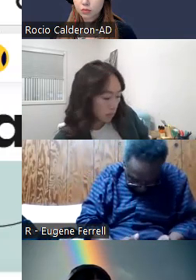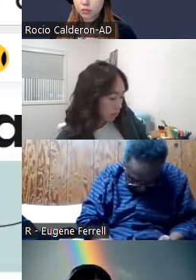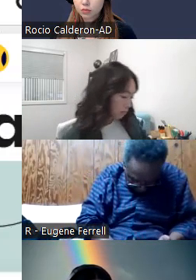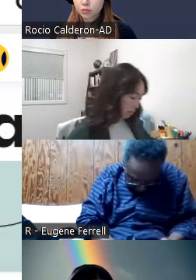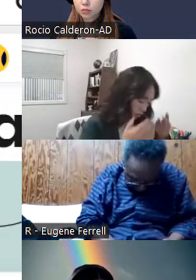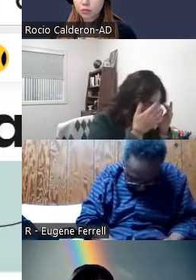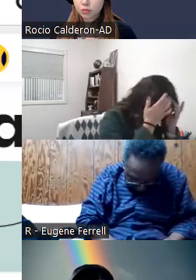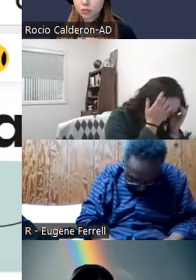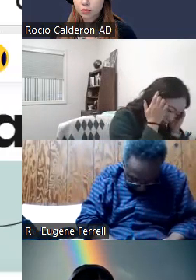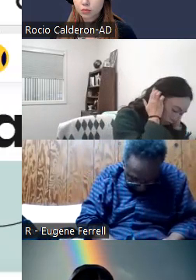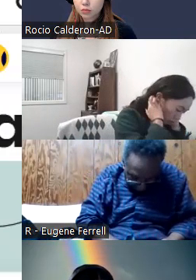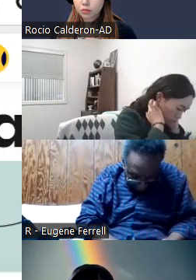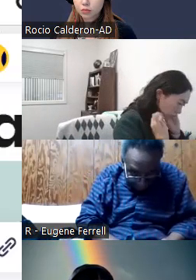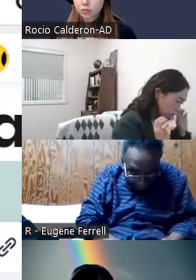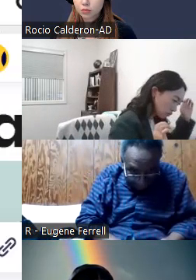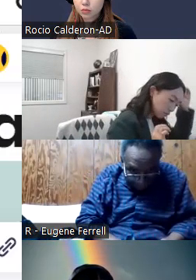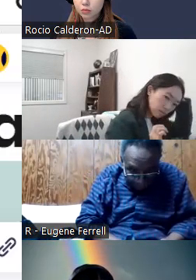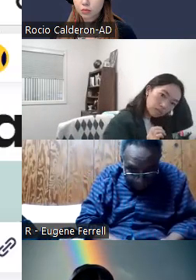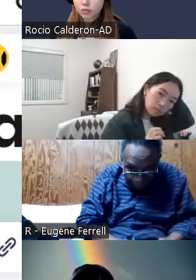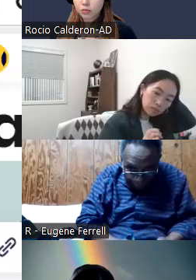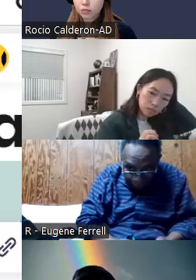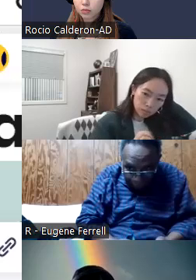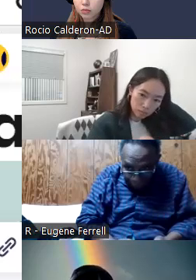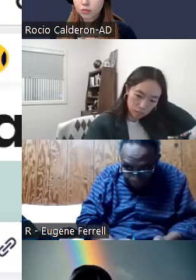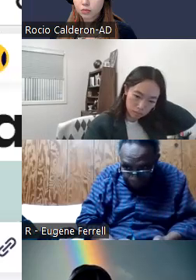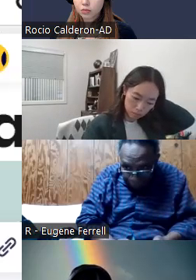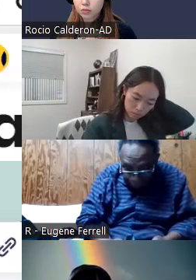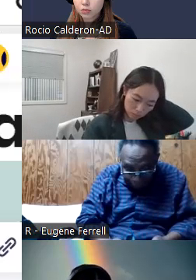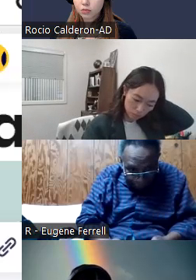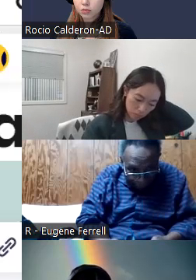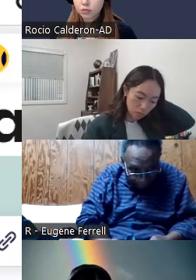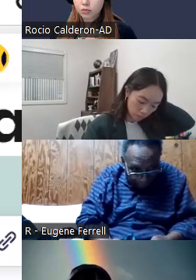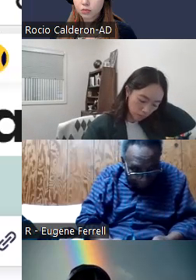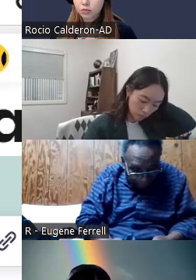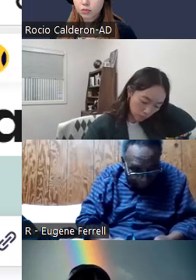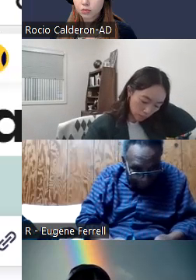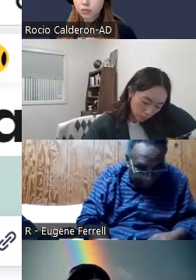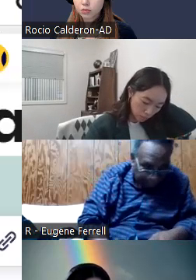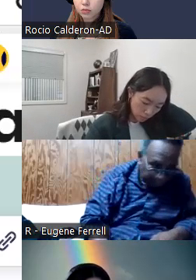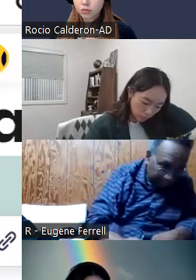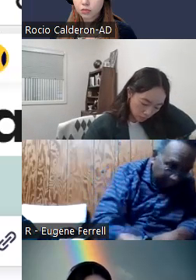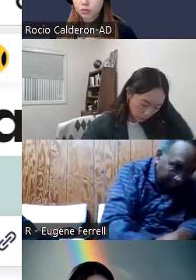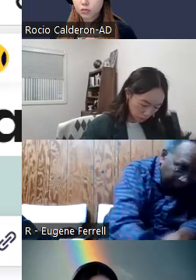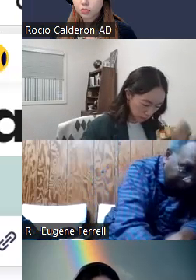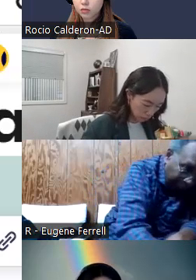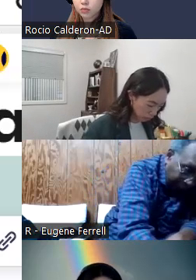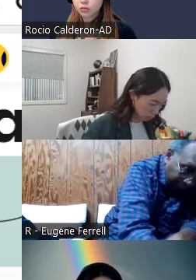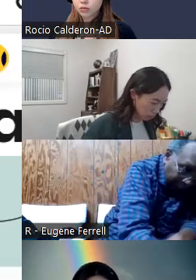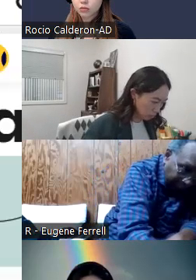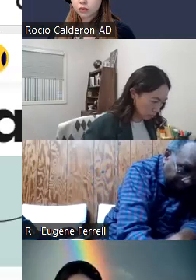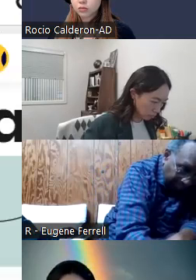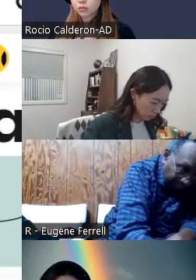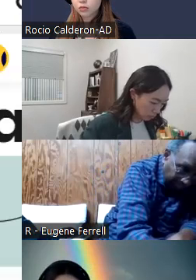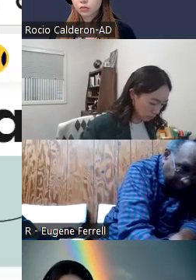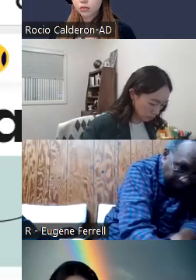you're going to be able to pull the different people from different areas, the commercial people, and but then like some of